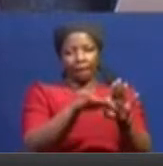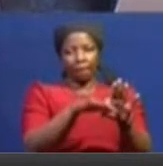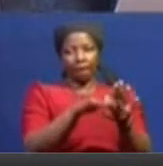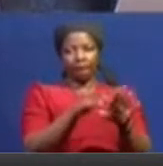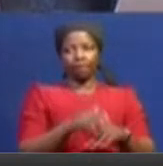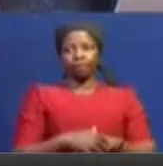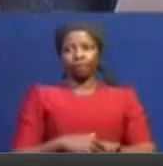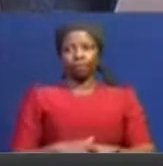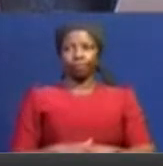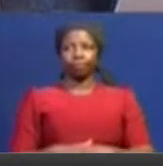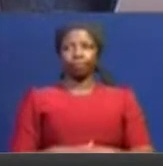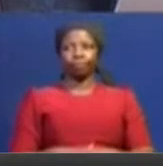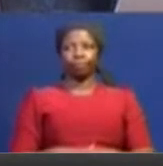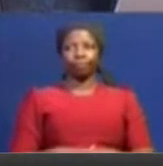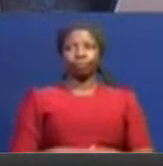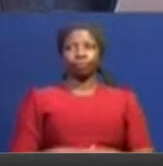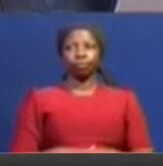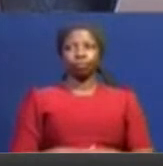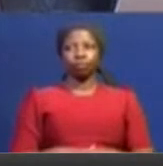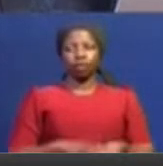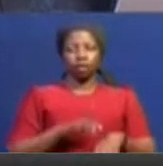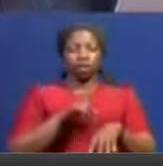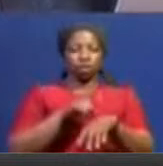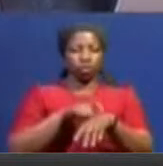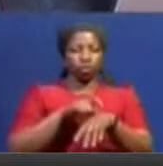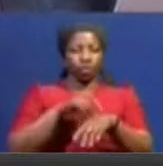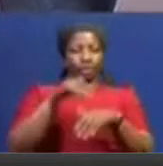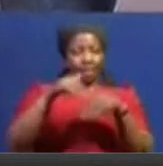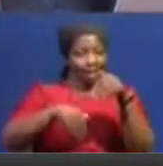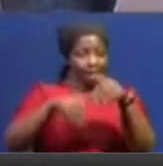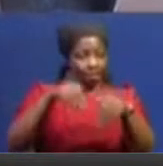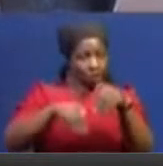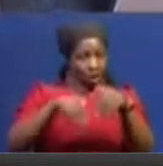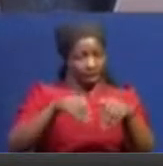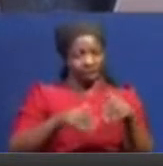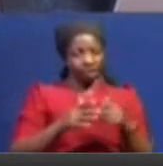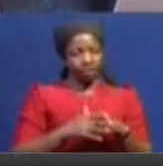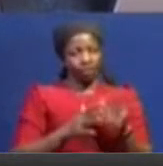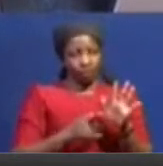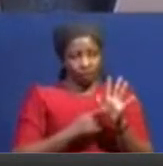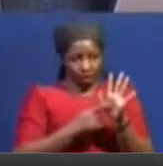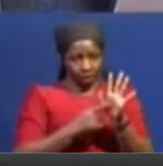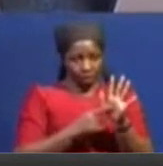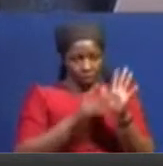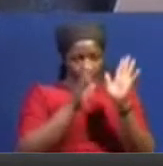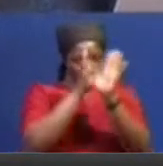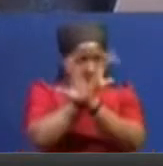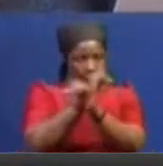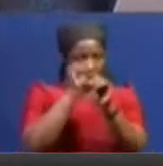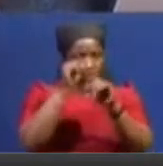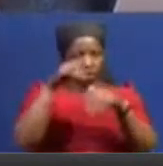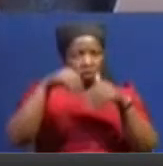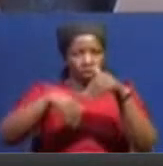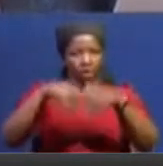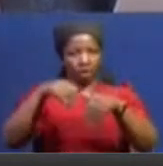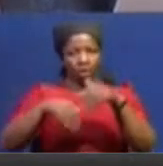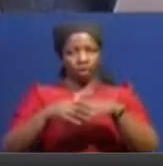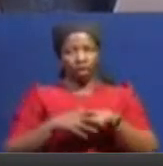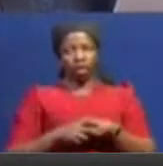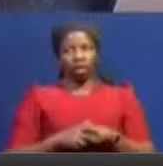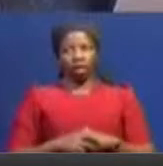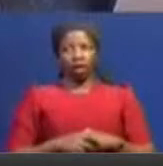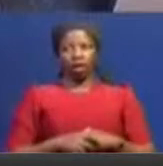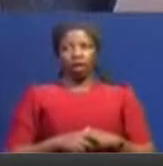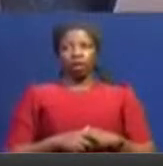that in an election, let's take, for example, the presidential elections that made